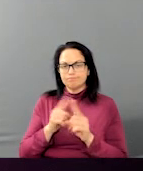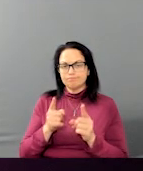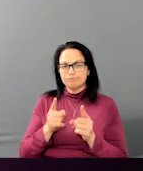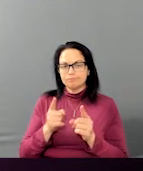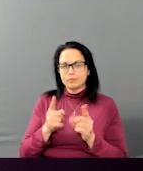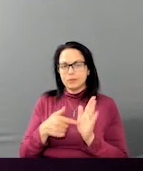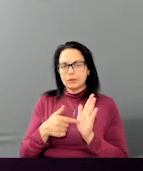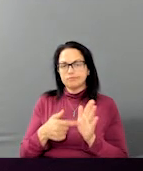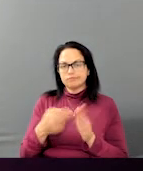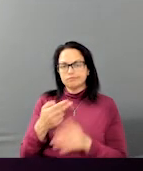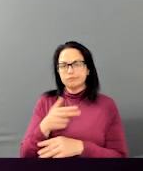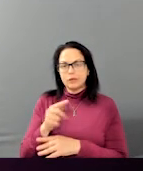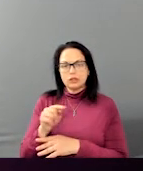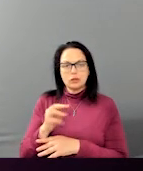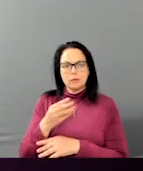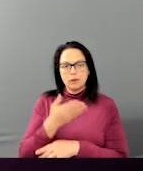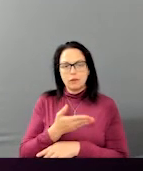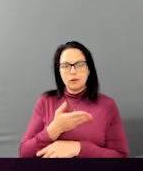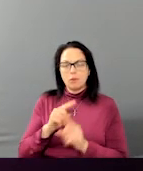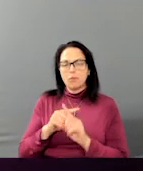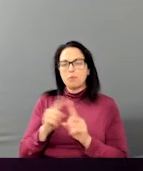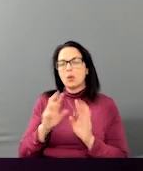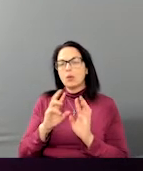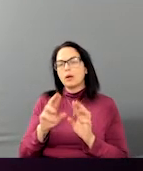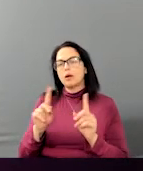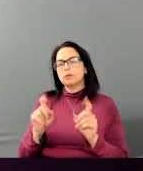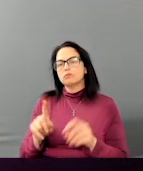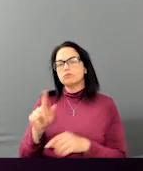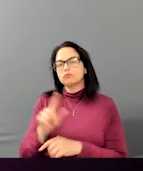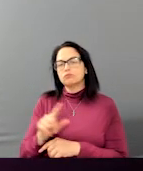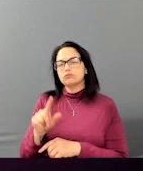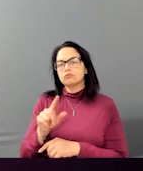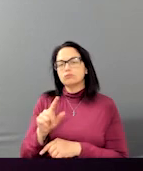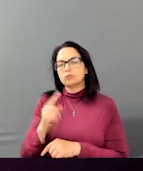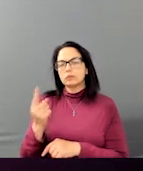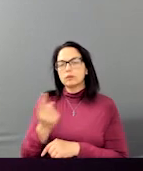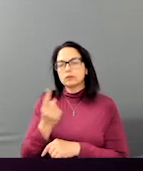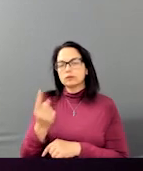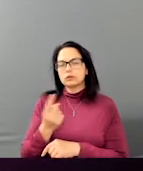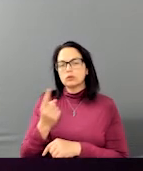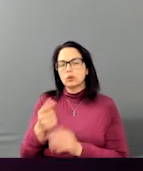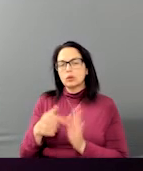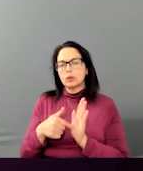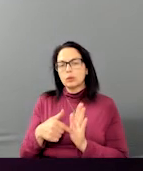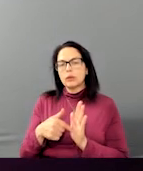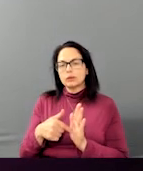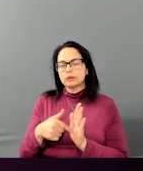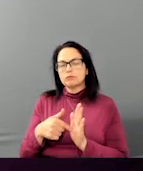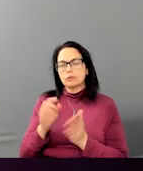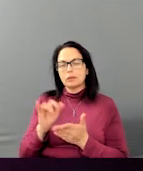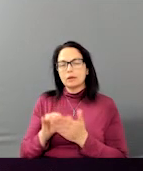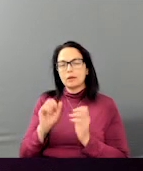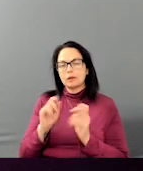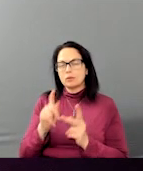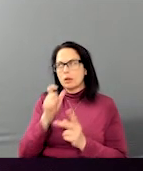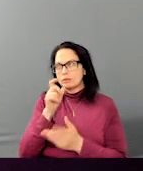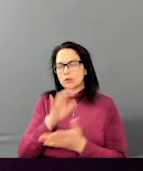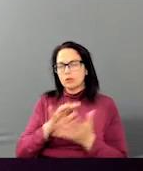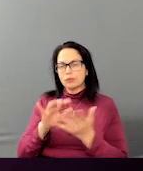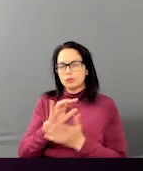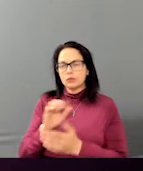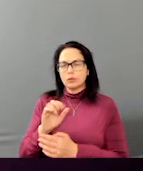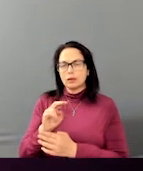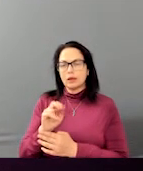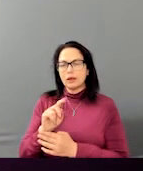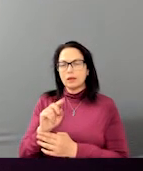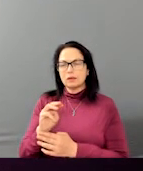tree there. But with React testing library, it's only render, okay? And not to be confused with Enzyme render, that's a